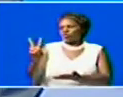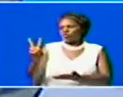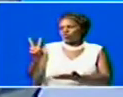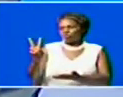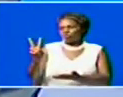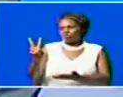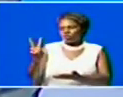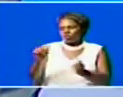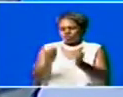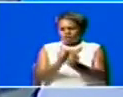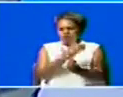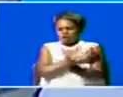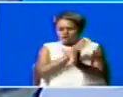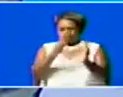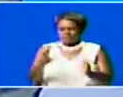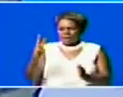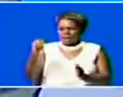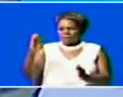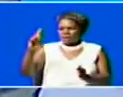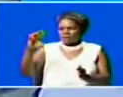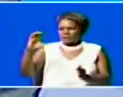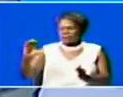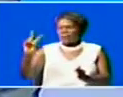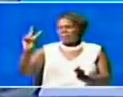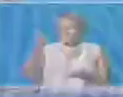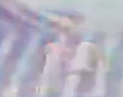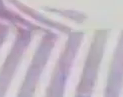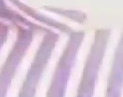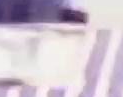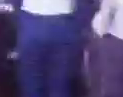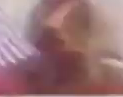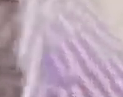with none other than Dr. Marcy Courier.